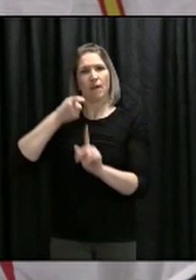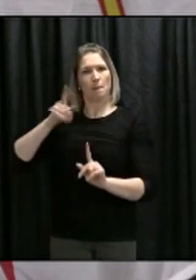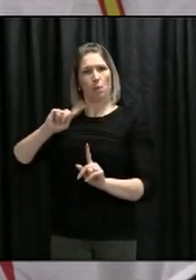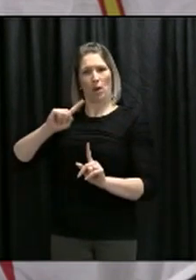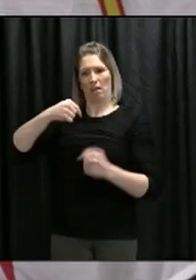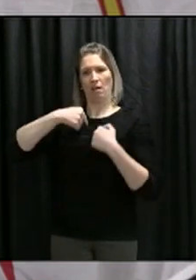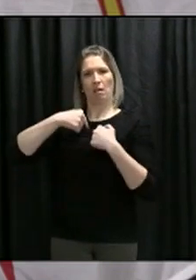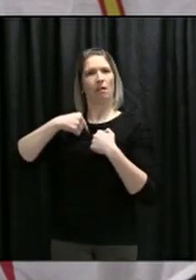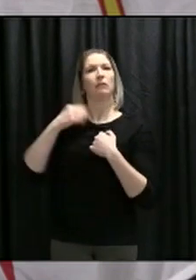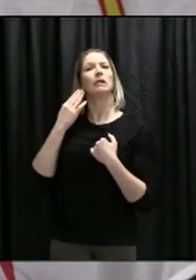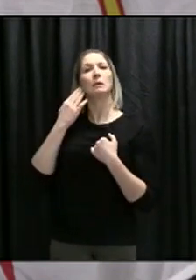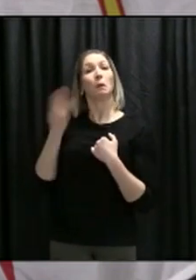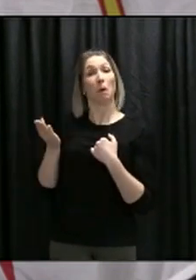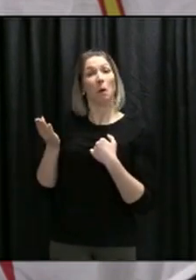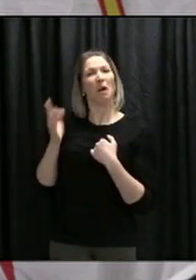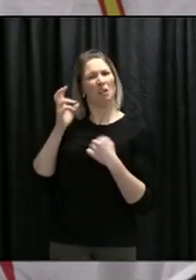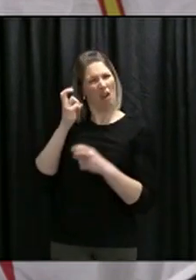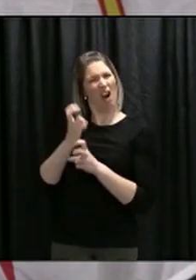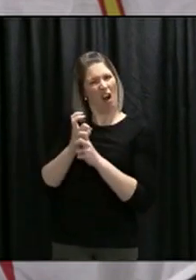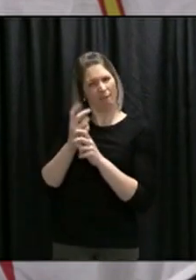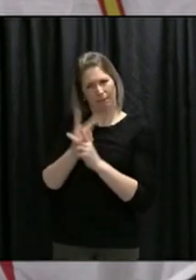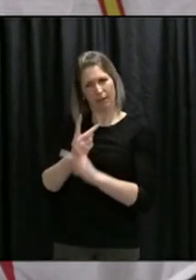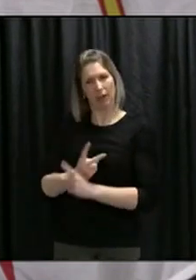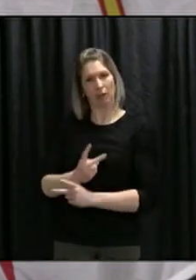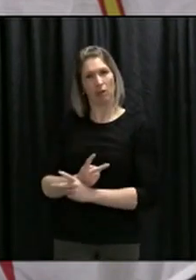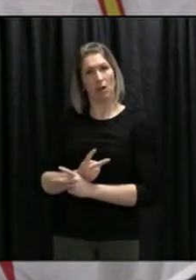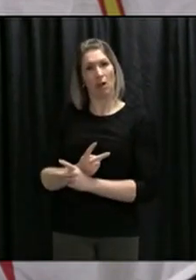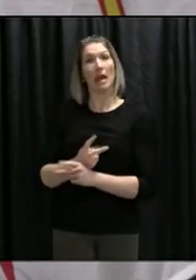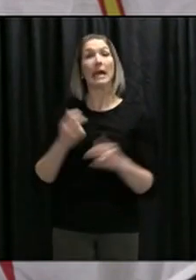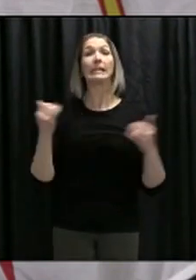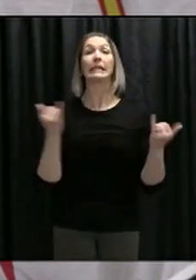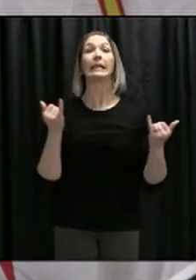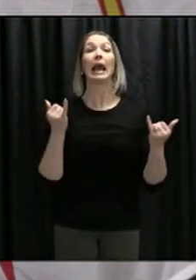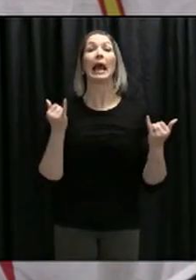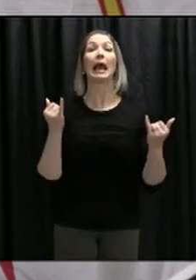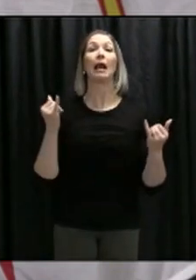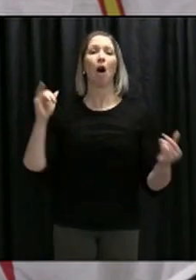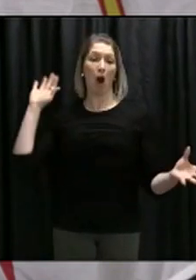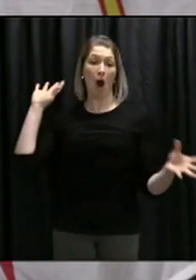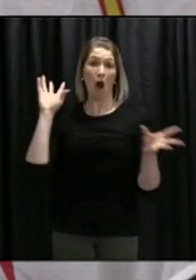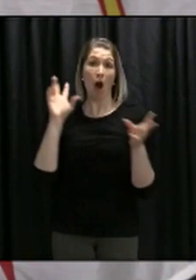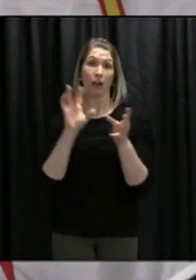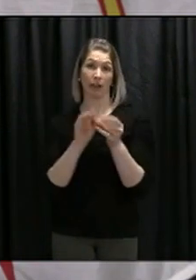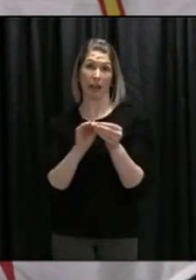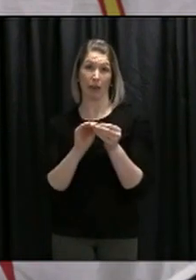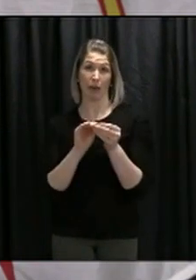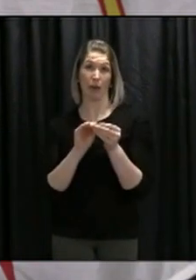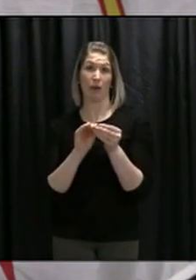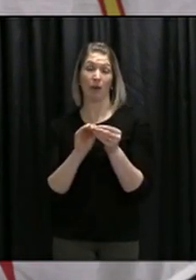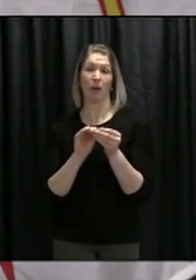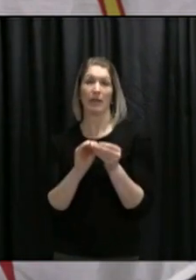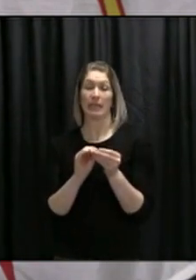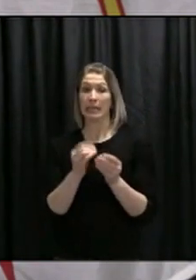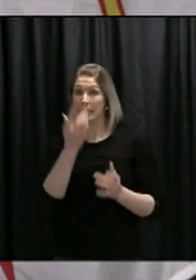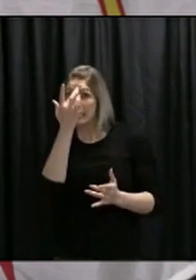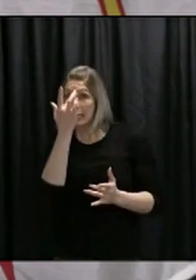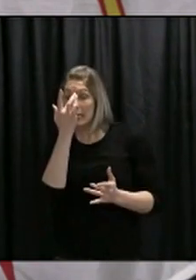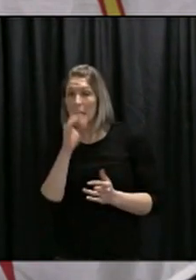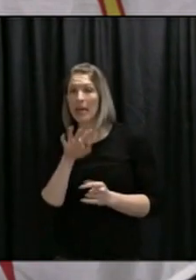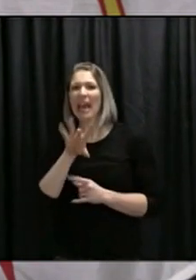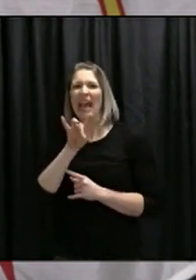community. So to date, 80% of the cases in this province are due to local transmission. 2%, or